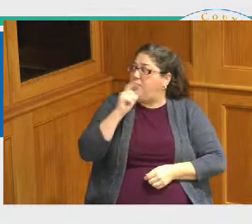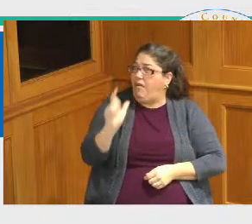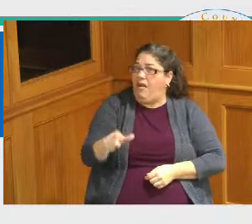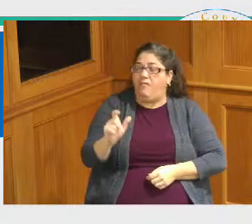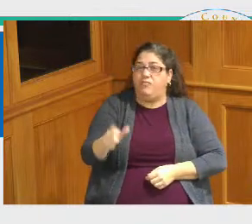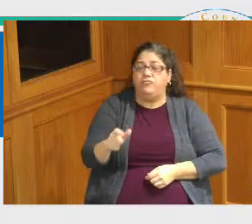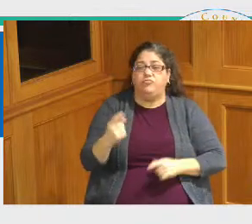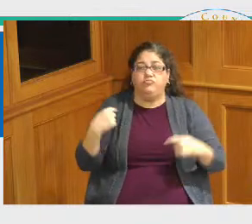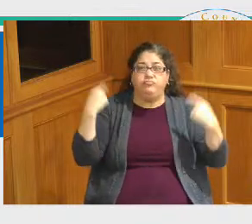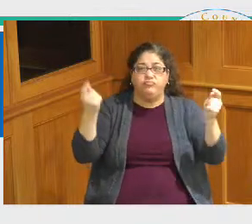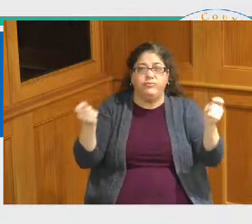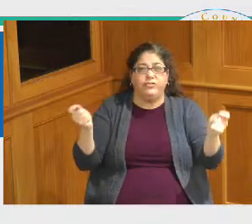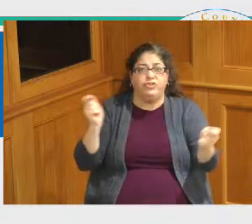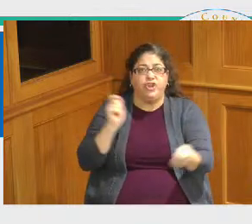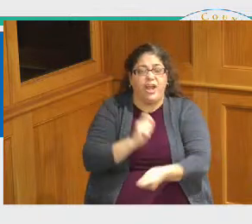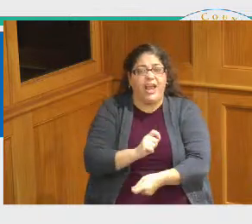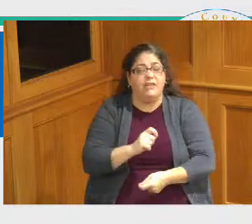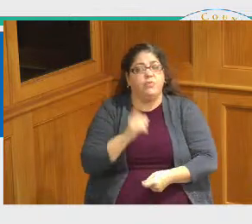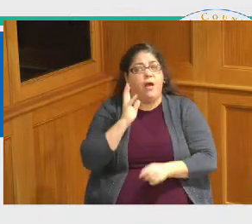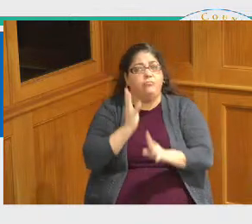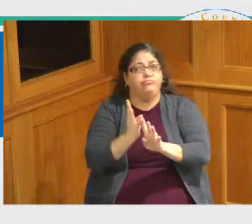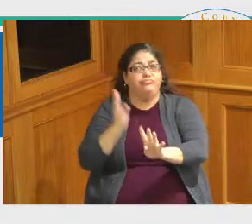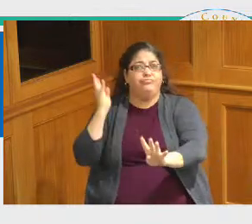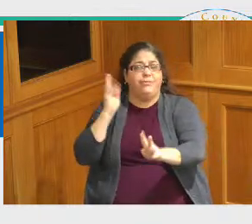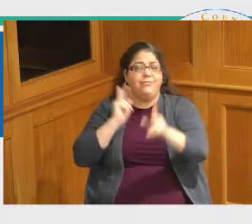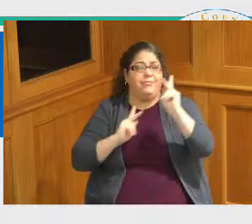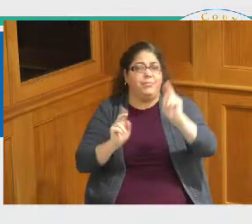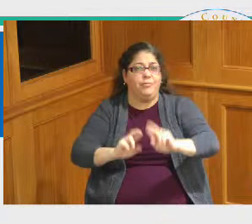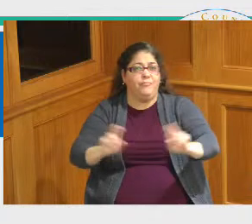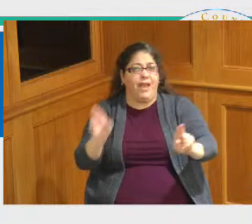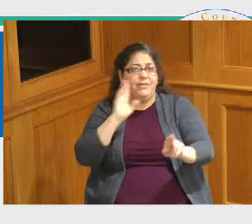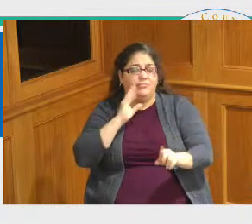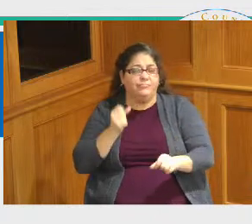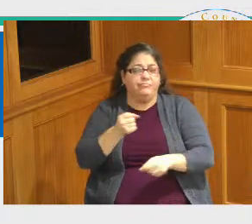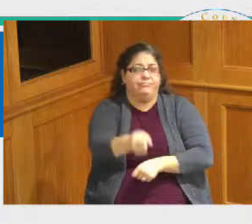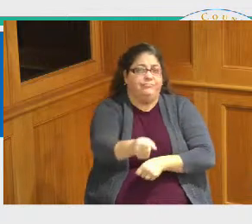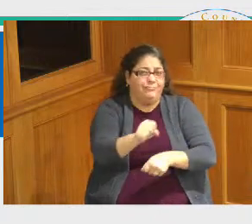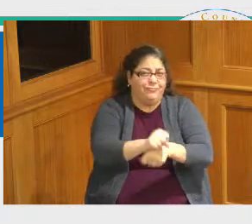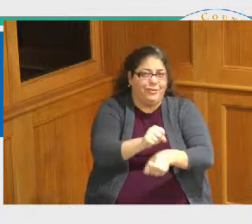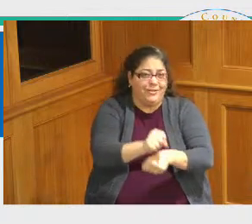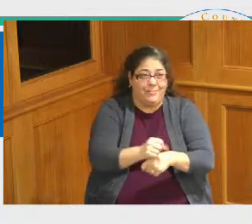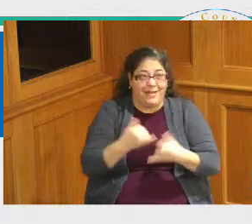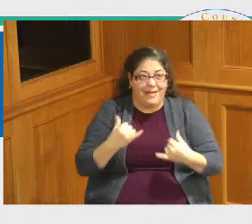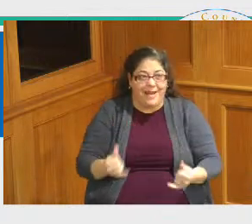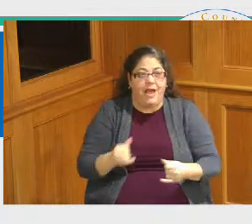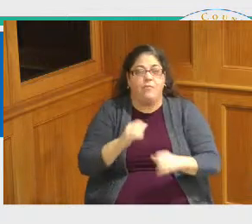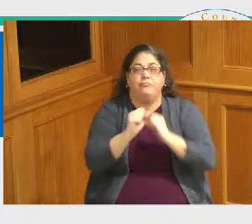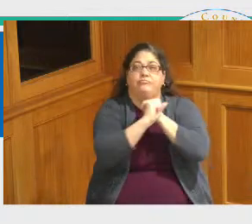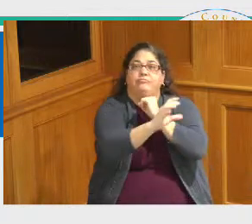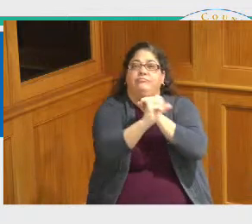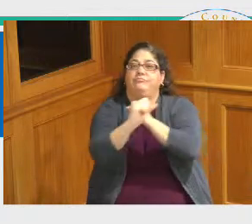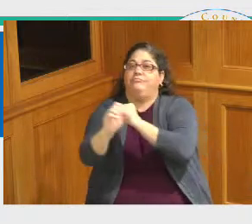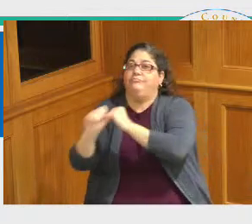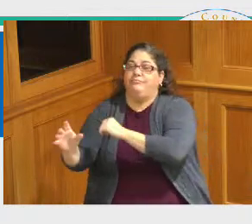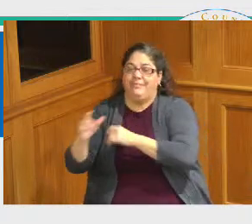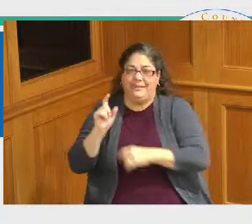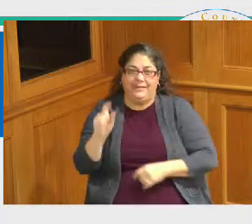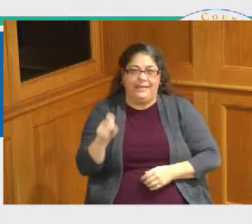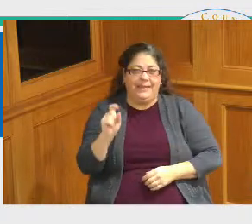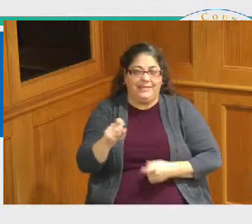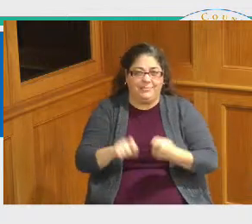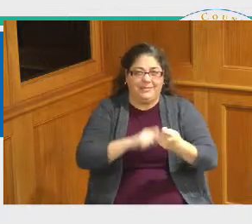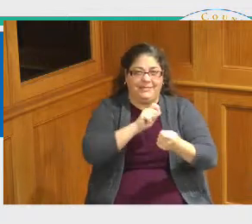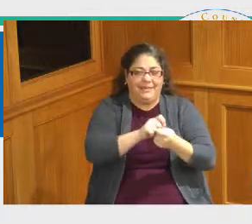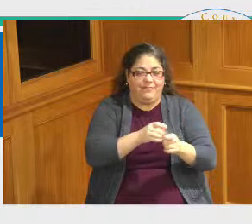time that has changed as the market has become more competitive for positions. So this just gives us the funding to explore some different opportunities, whether that